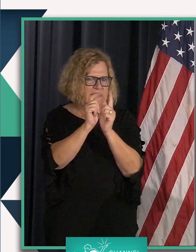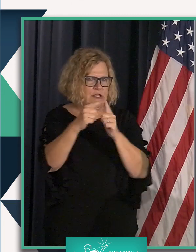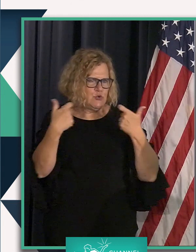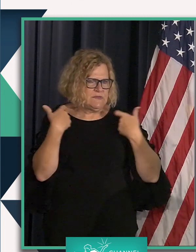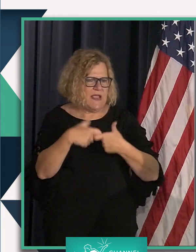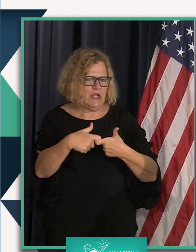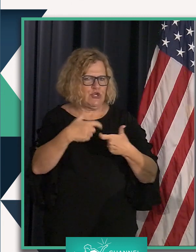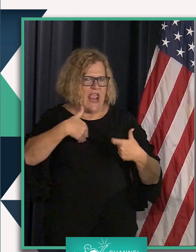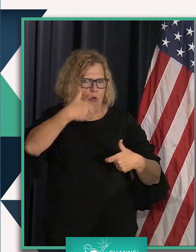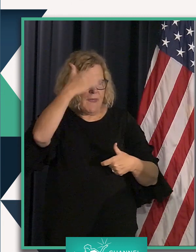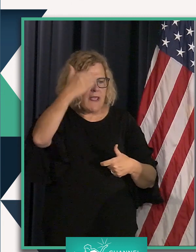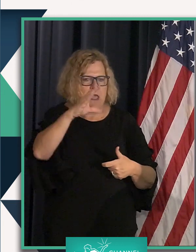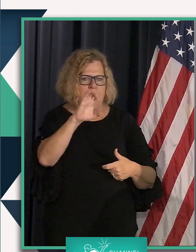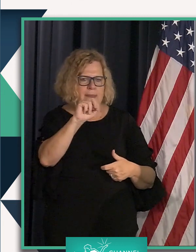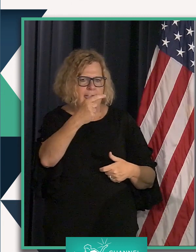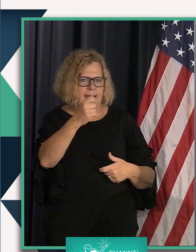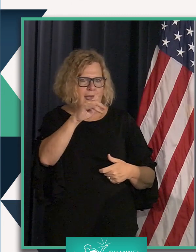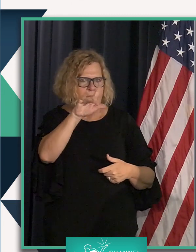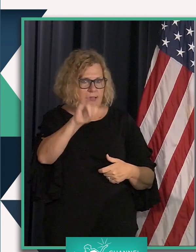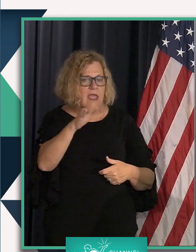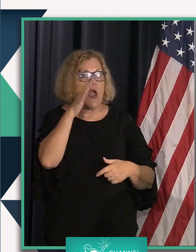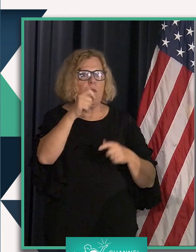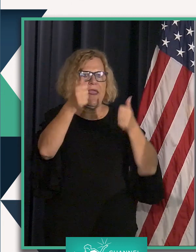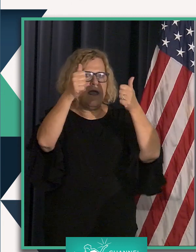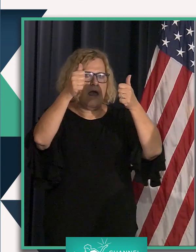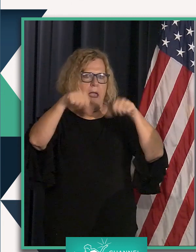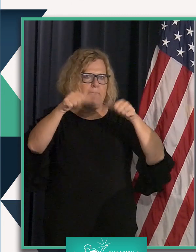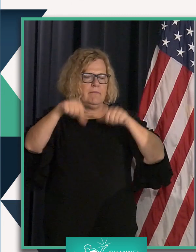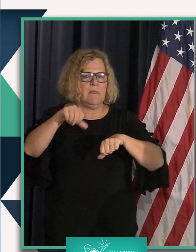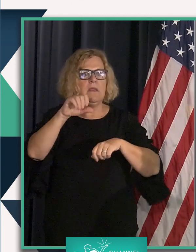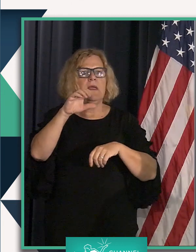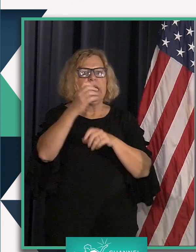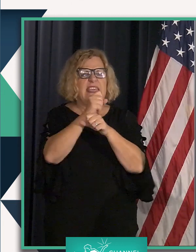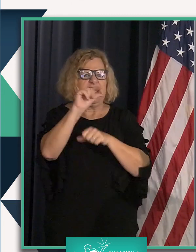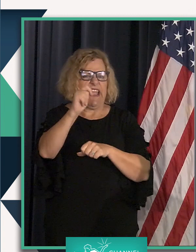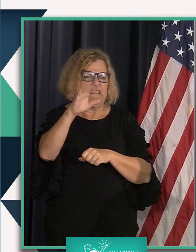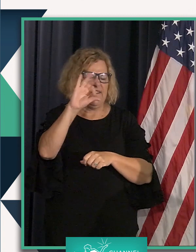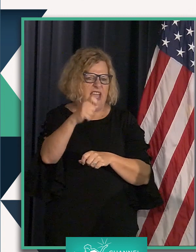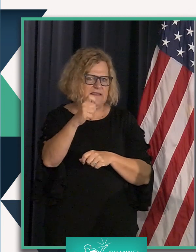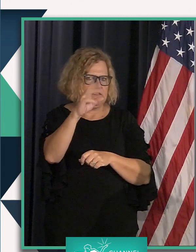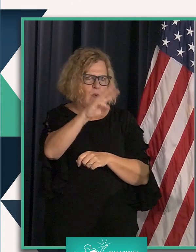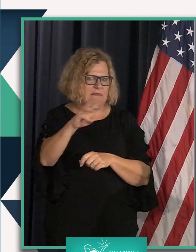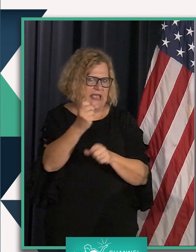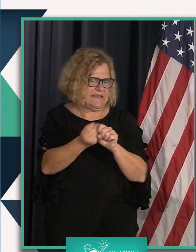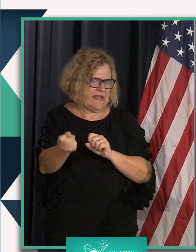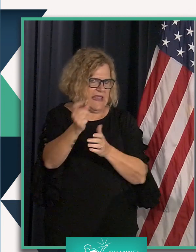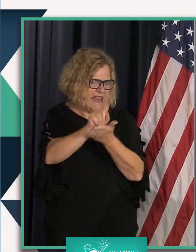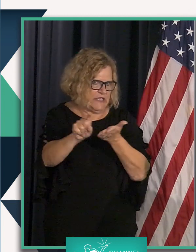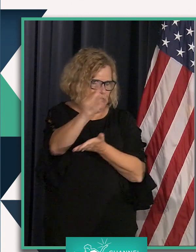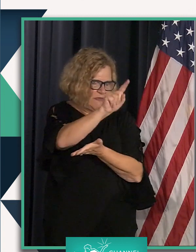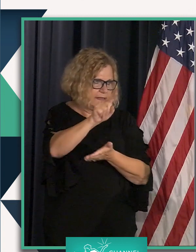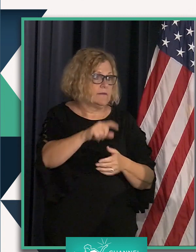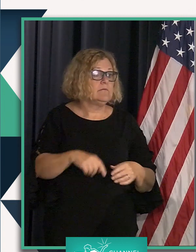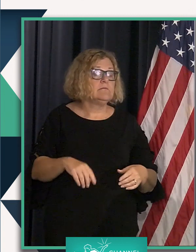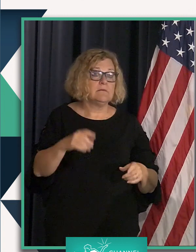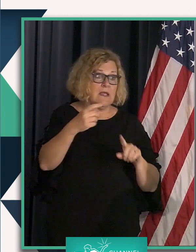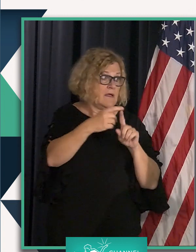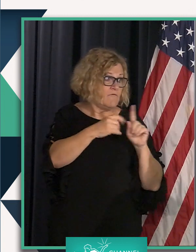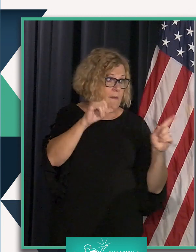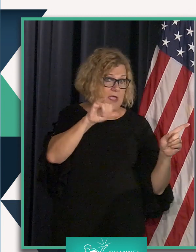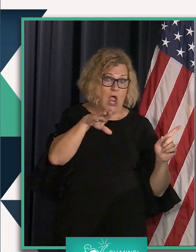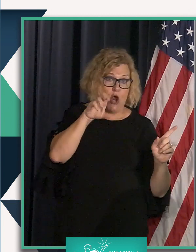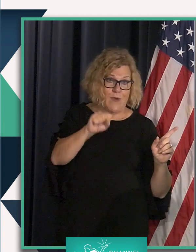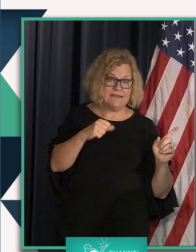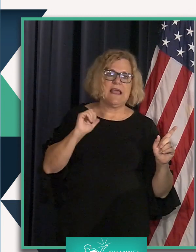Spanish, Arabic, and Bengali, and it will be up on Get the Tax Facts website next week. All right. And from the IRS